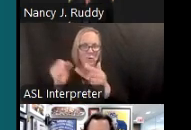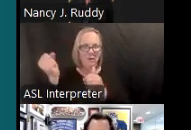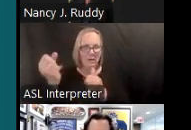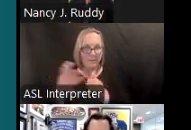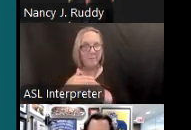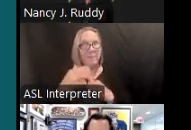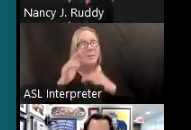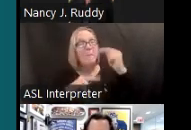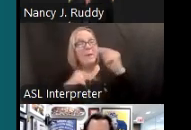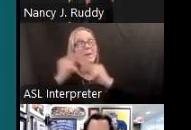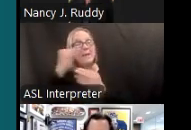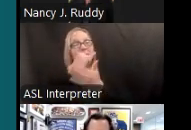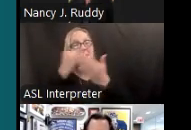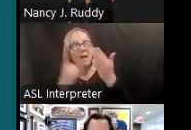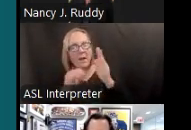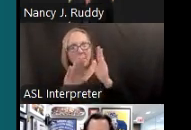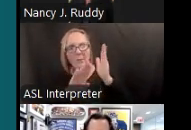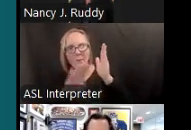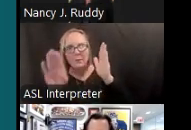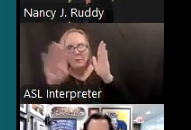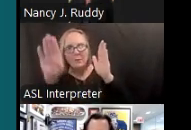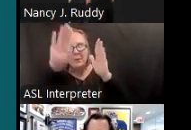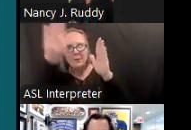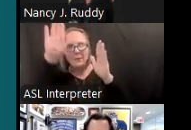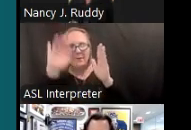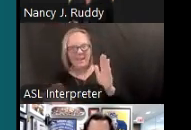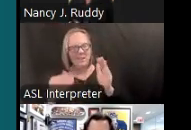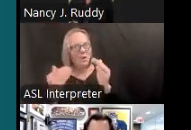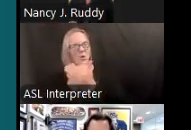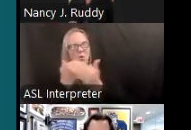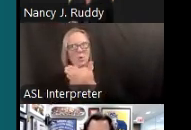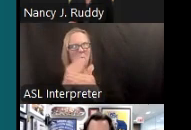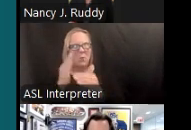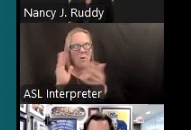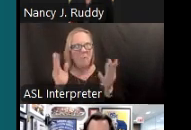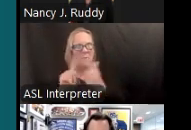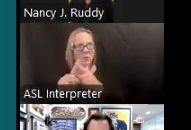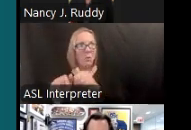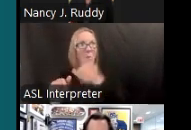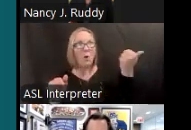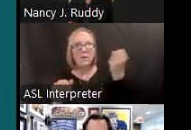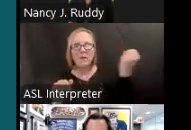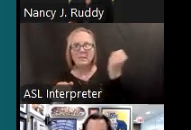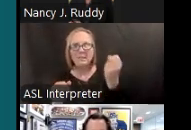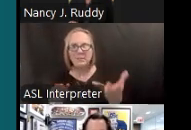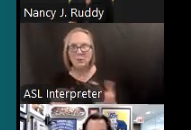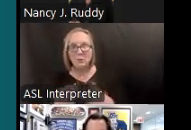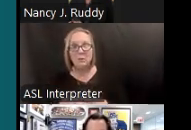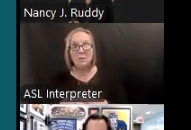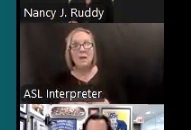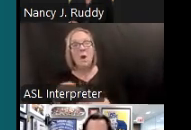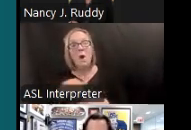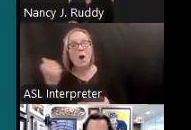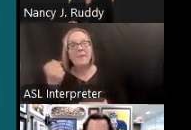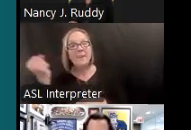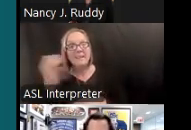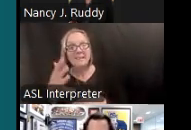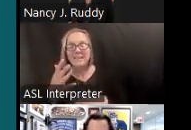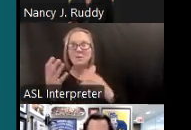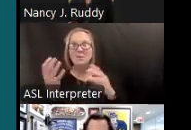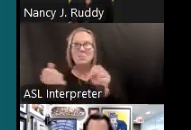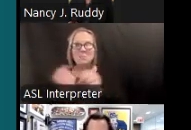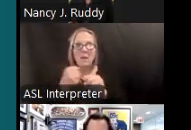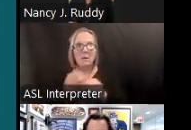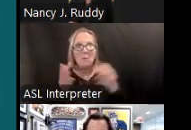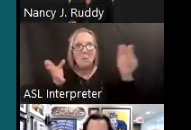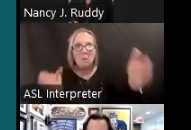design creates a new paradigm for gaming facilities. Unlike casinos in the past that were designed as impenetrable glass